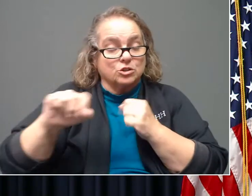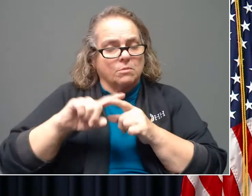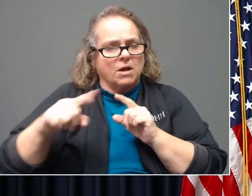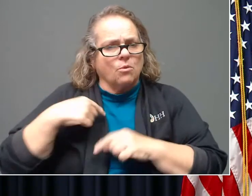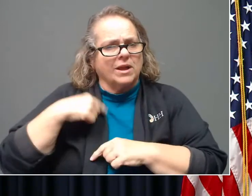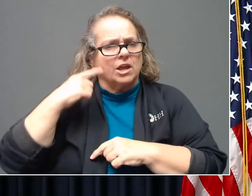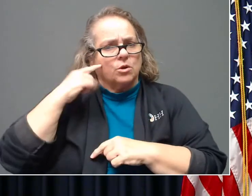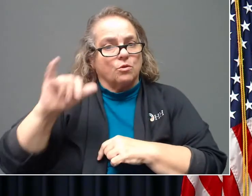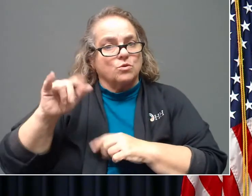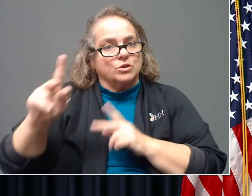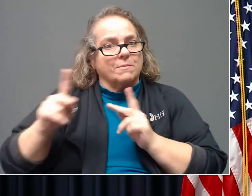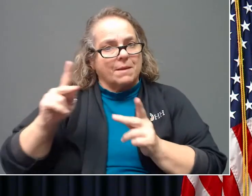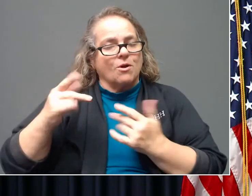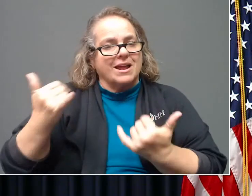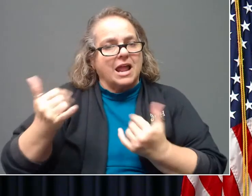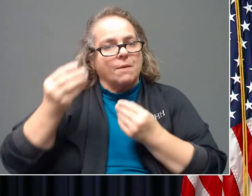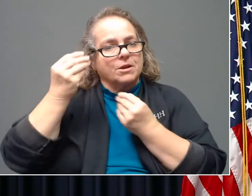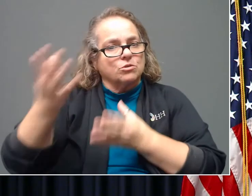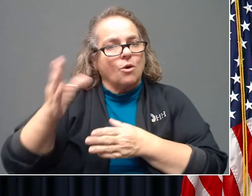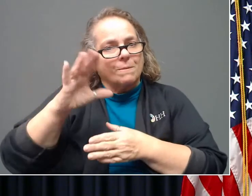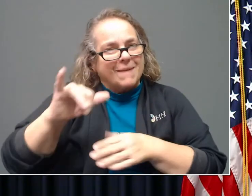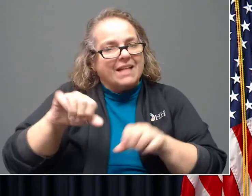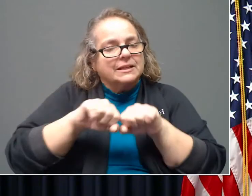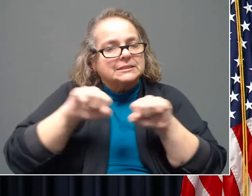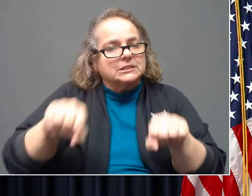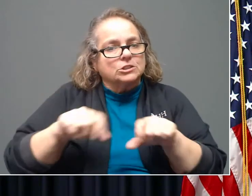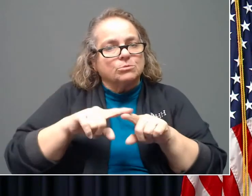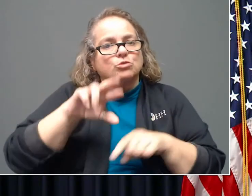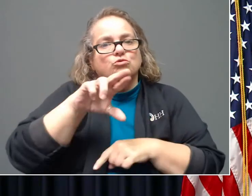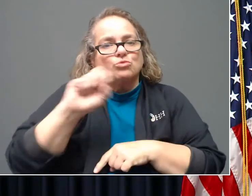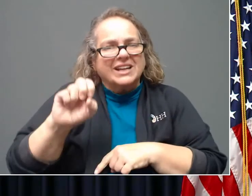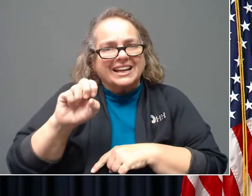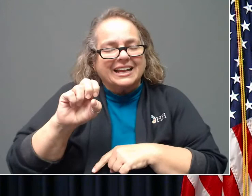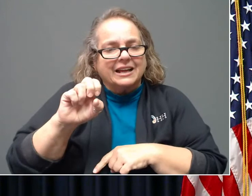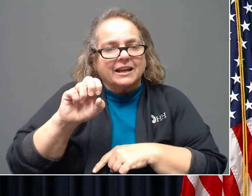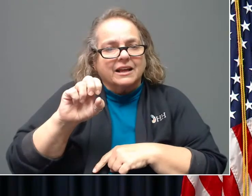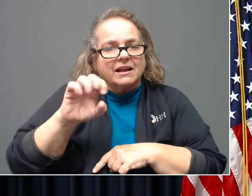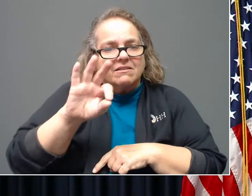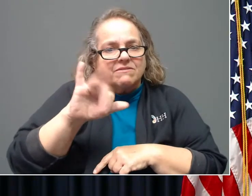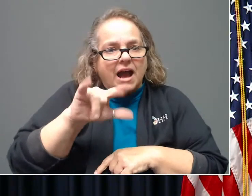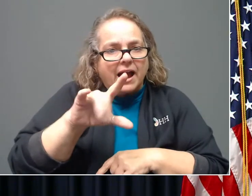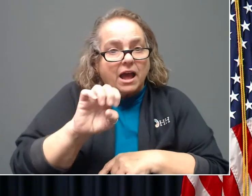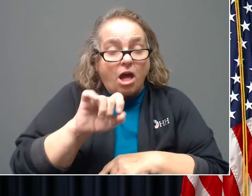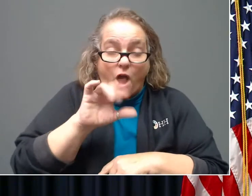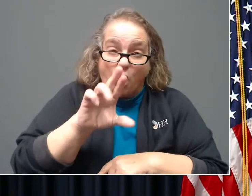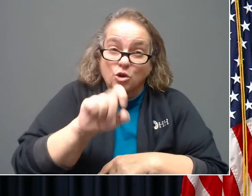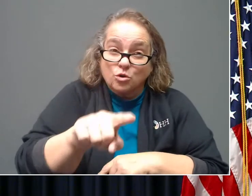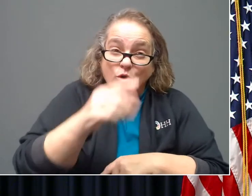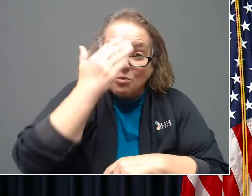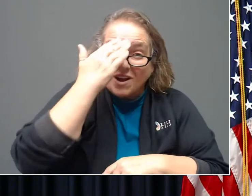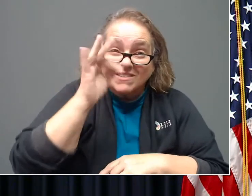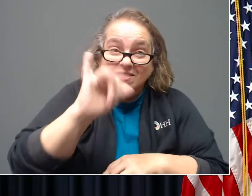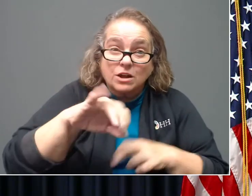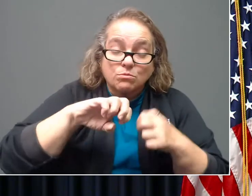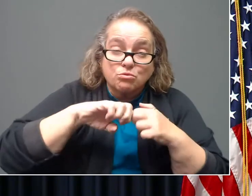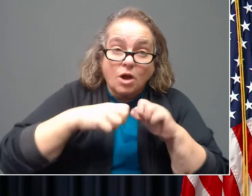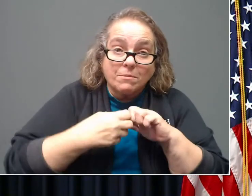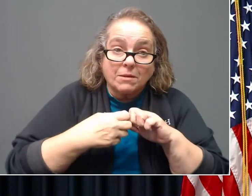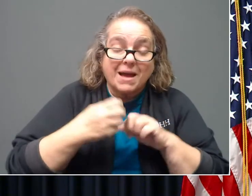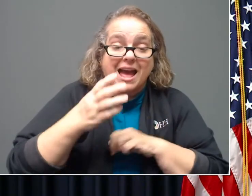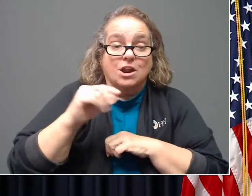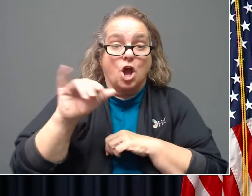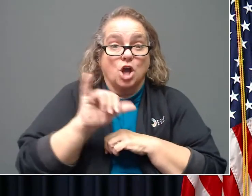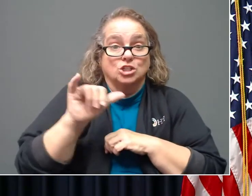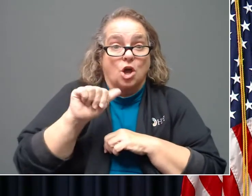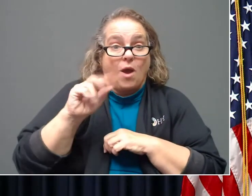told by the system to refile. Are you aware of that problem? And also, Ms. Cubbage said we would